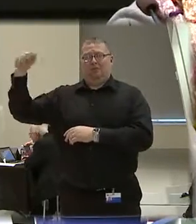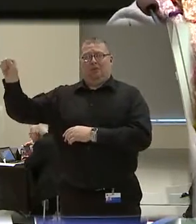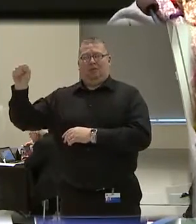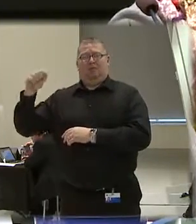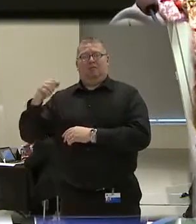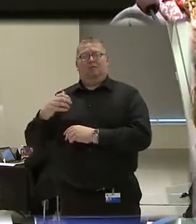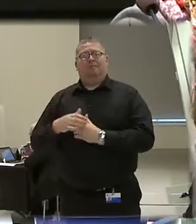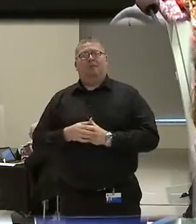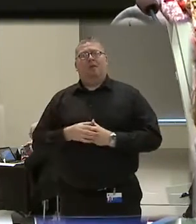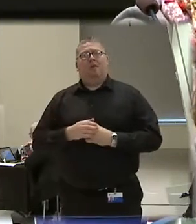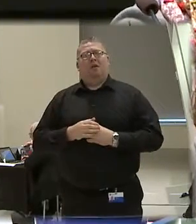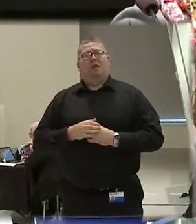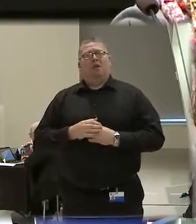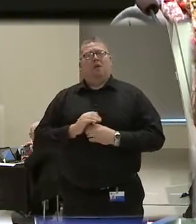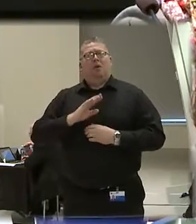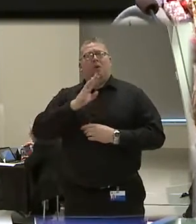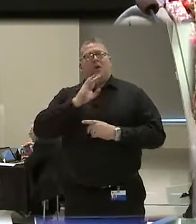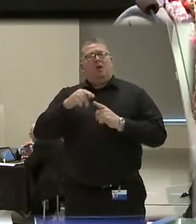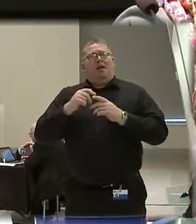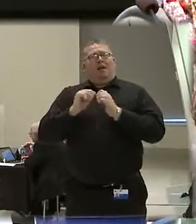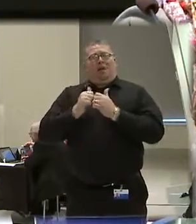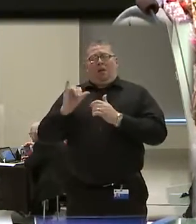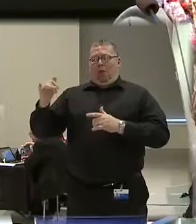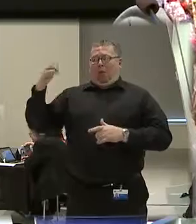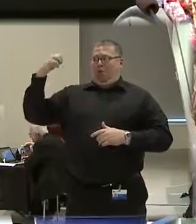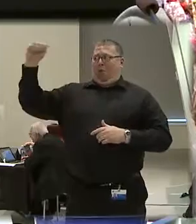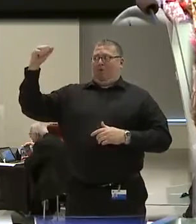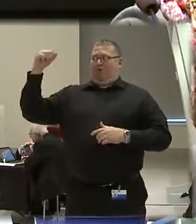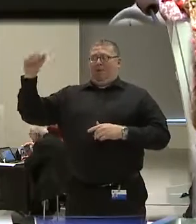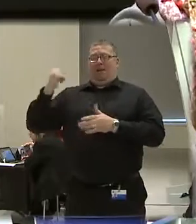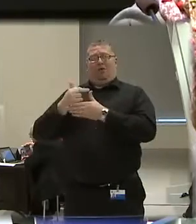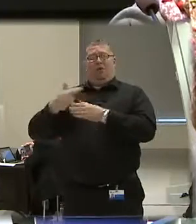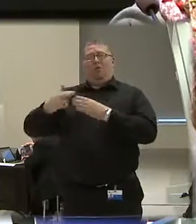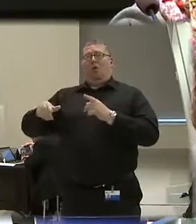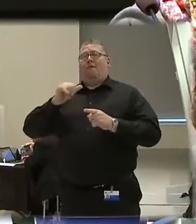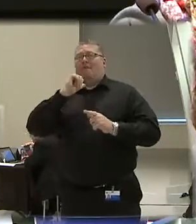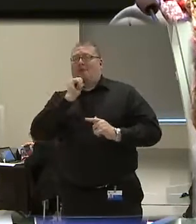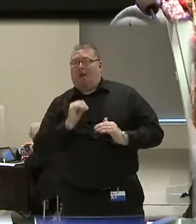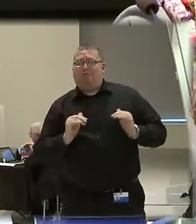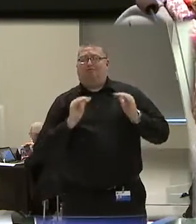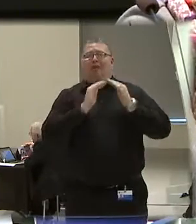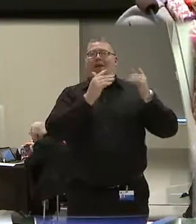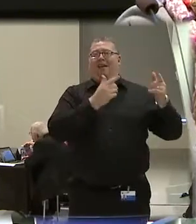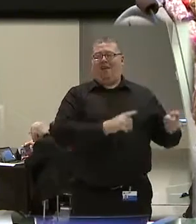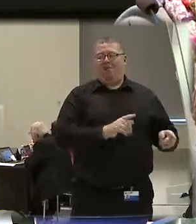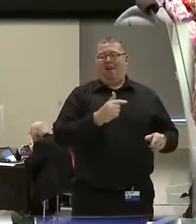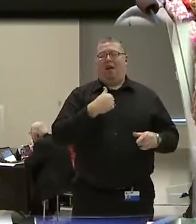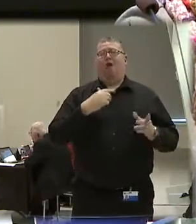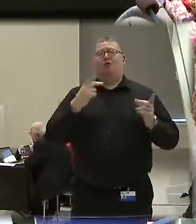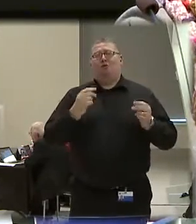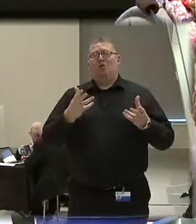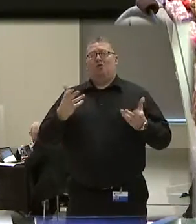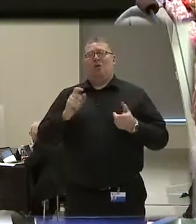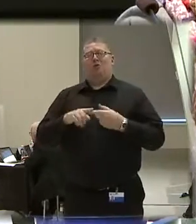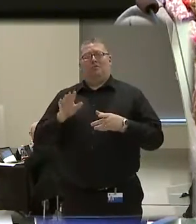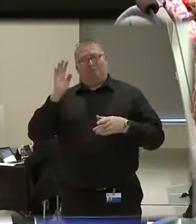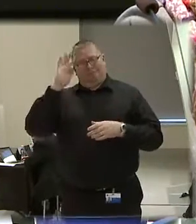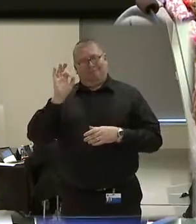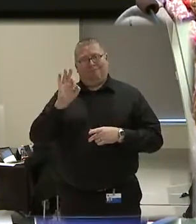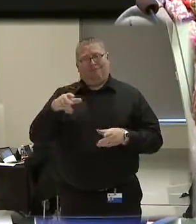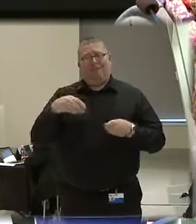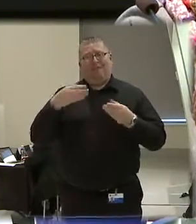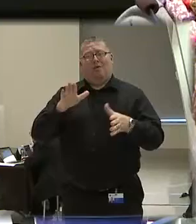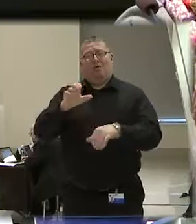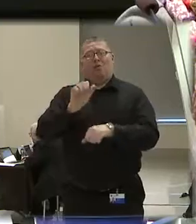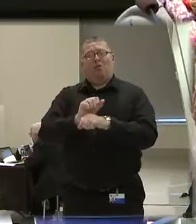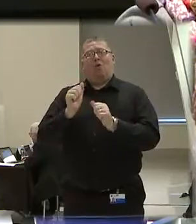talked about how we have to remember that those protests came as a result of injustice. So I do want to give you, because of your work